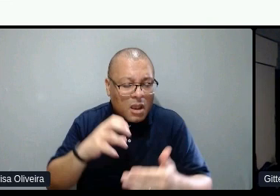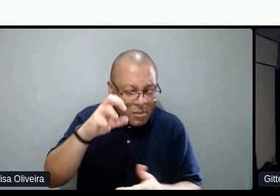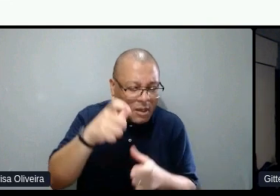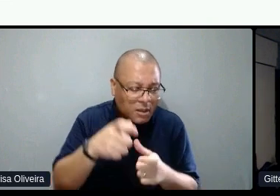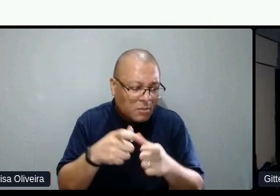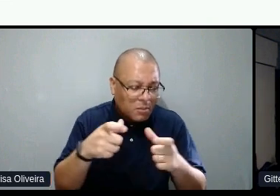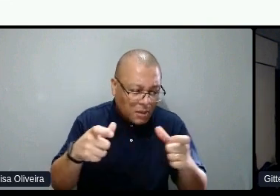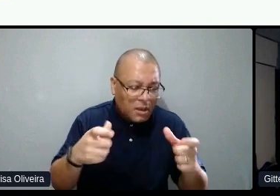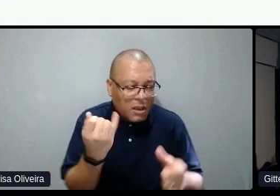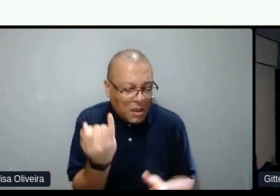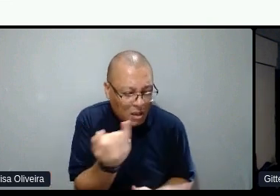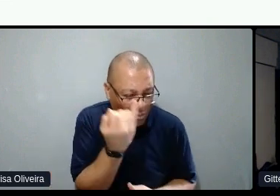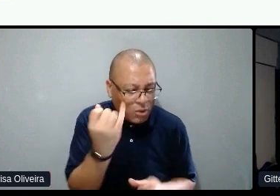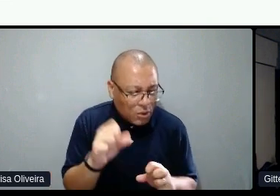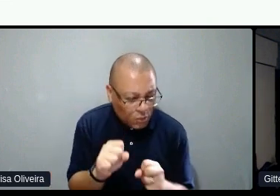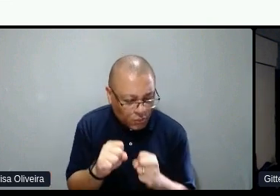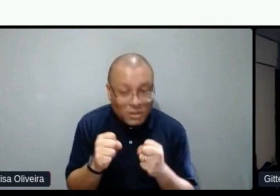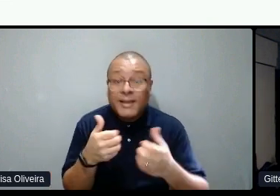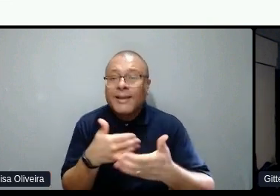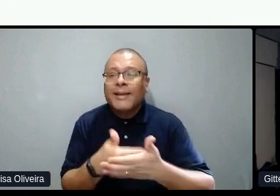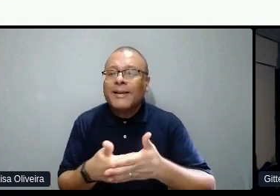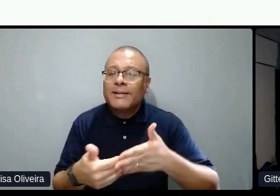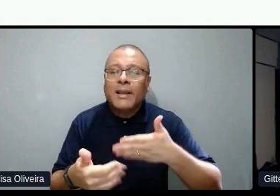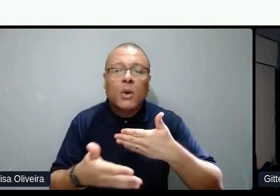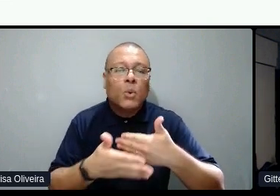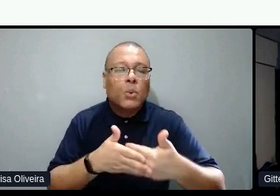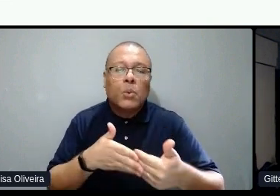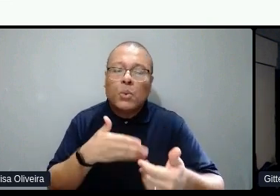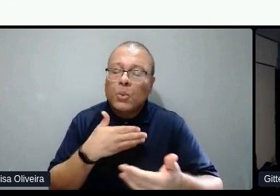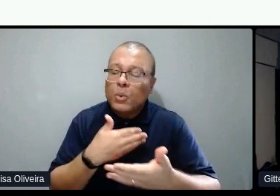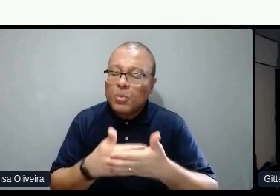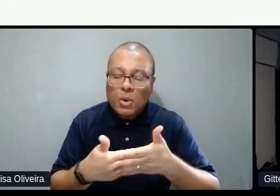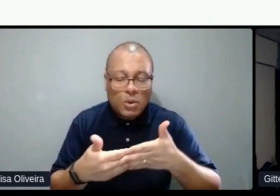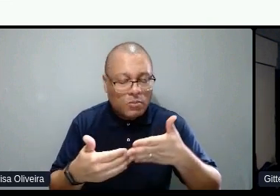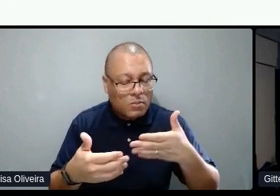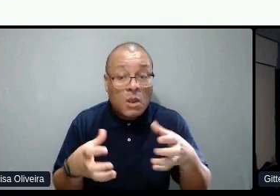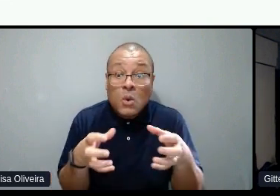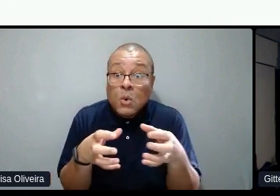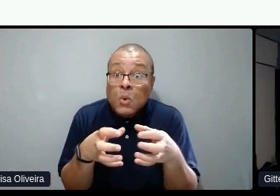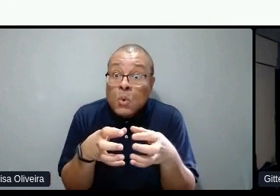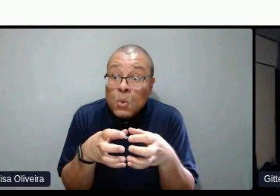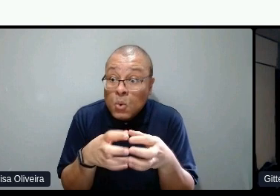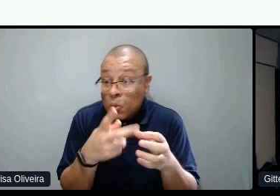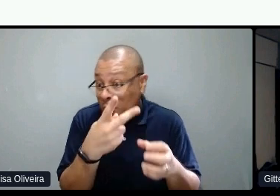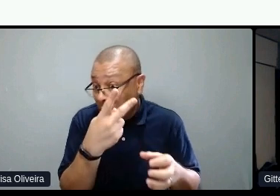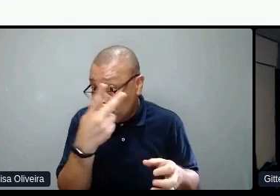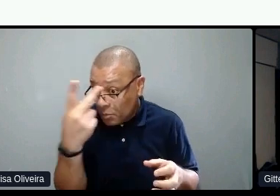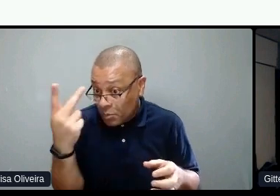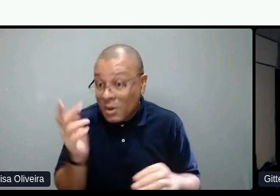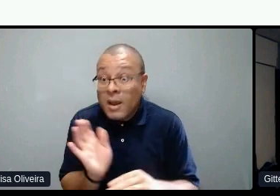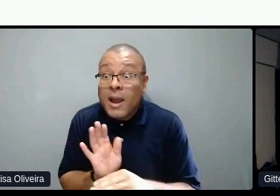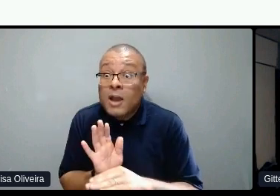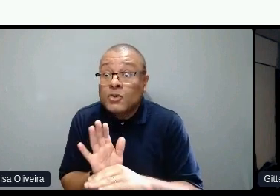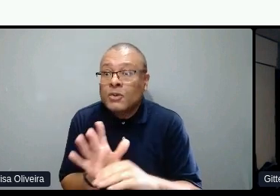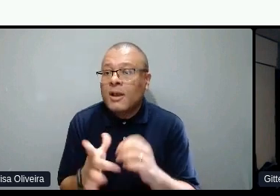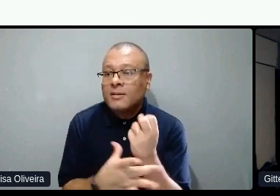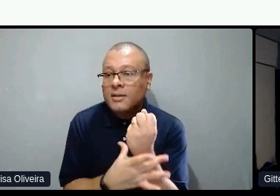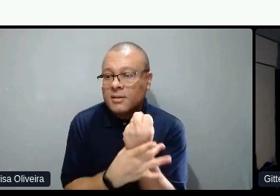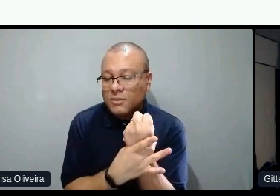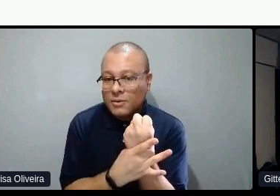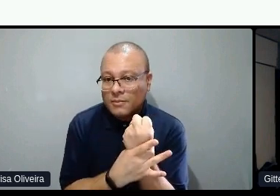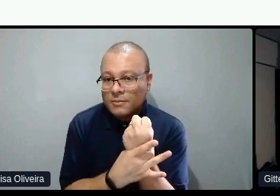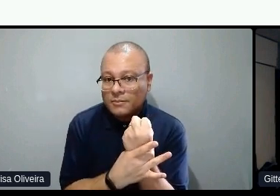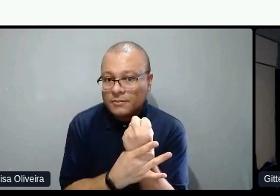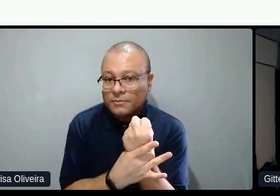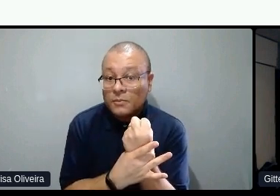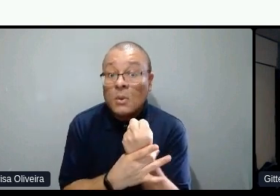And you can do something no matter what your role are. You can do something to include people. You can do something to make people feel safe.